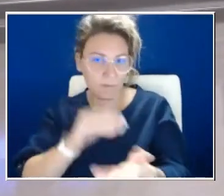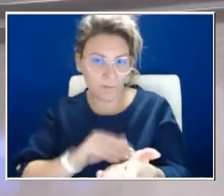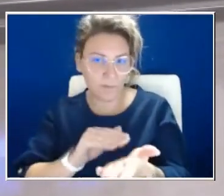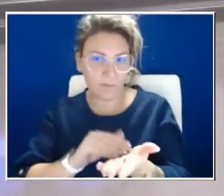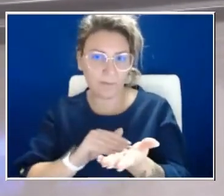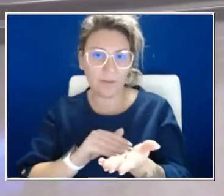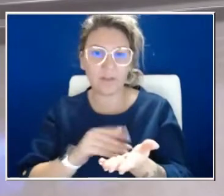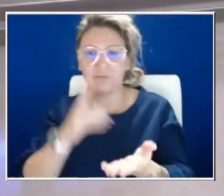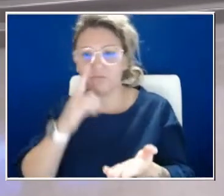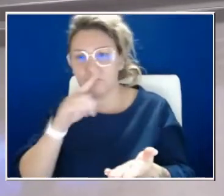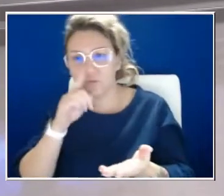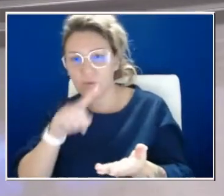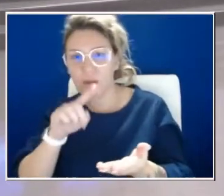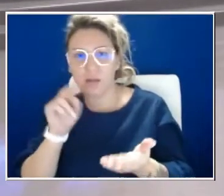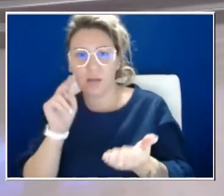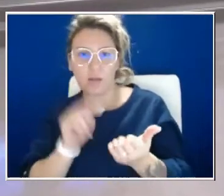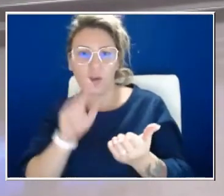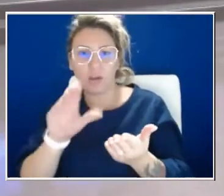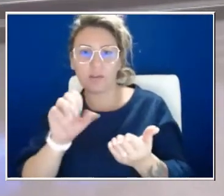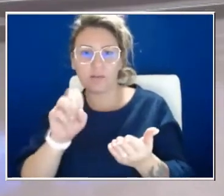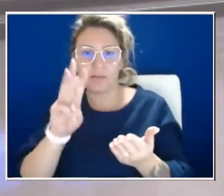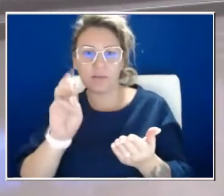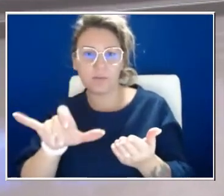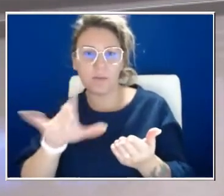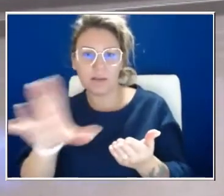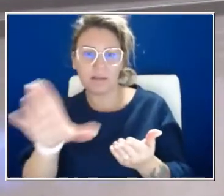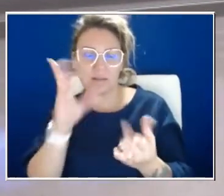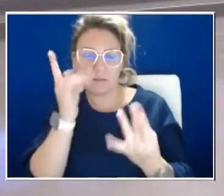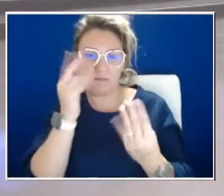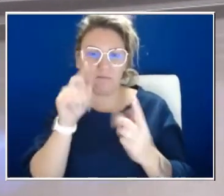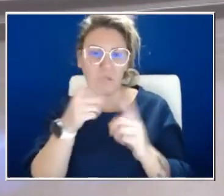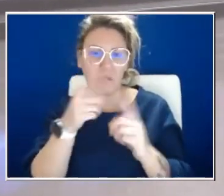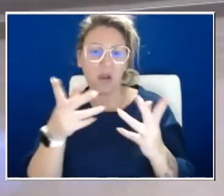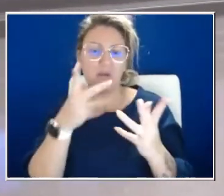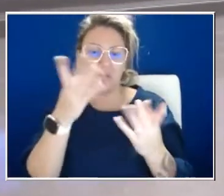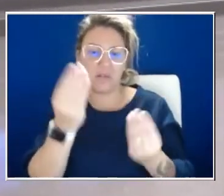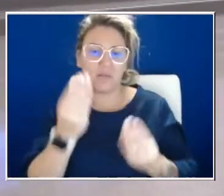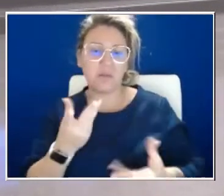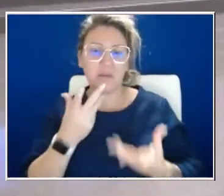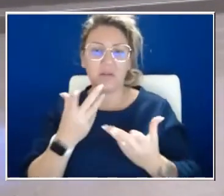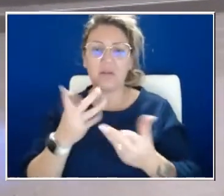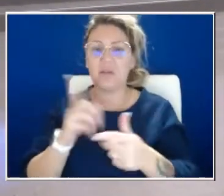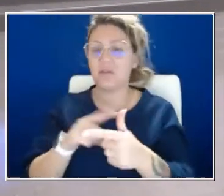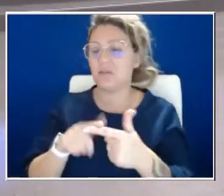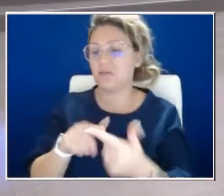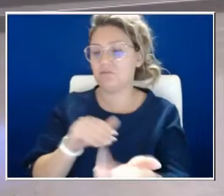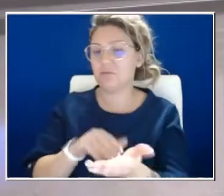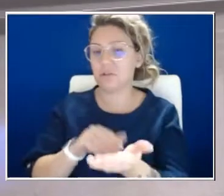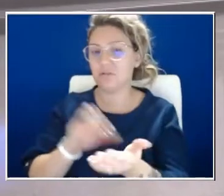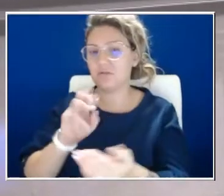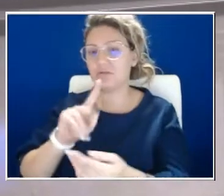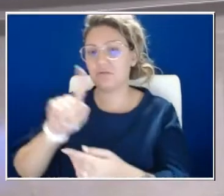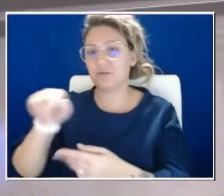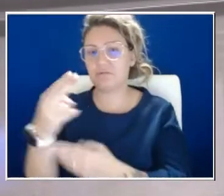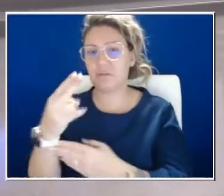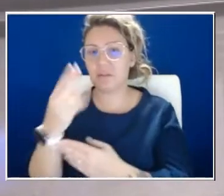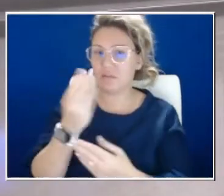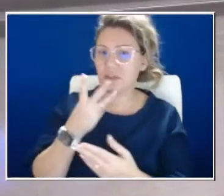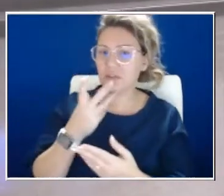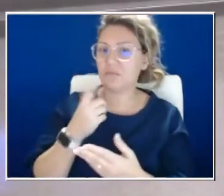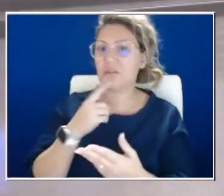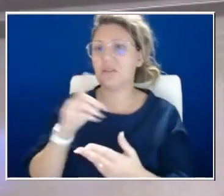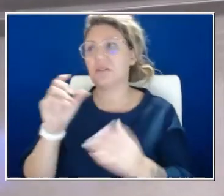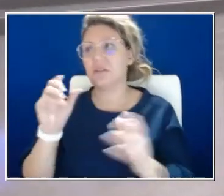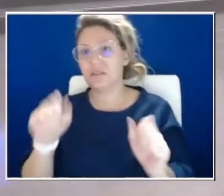peek at Will's SWAY and just give us your thoughts? And then from there, Dr. Smith can give us his 2 cents, say, hey, yeah, bring him into the clinic for a closer look at